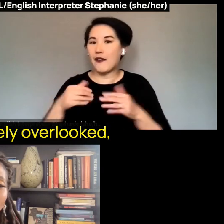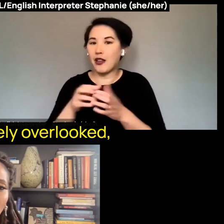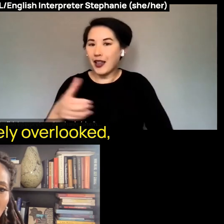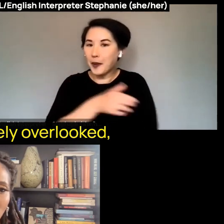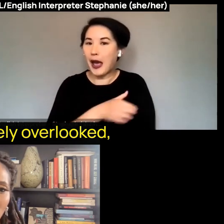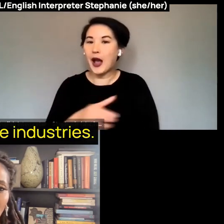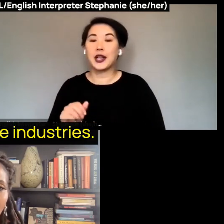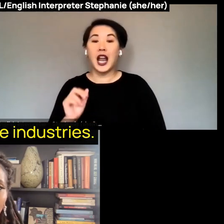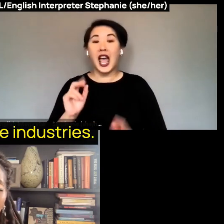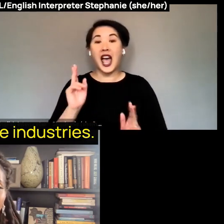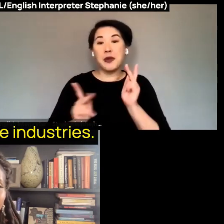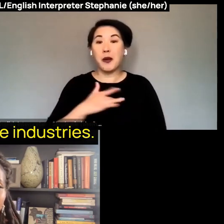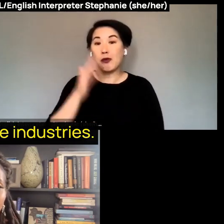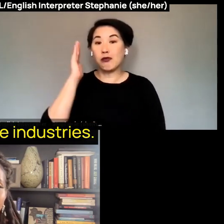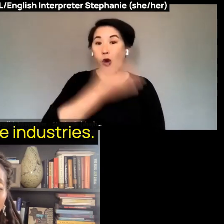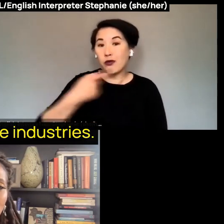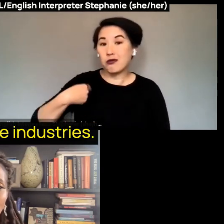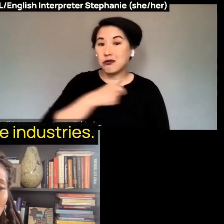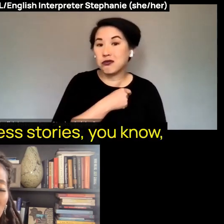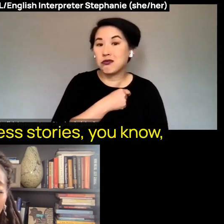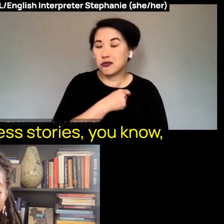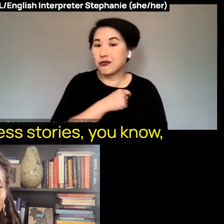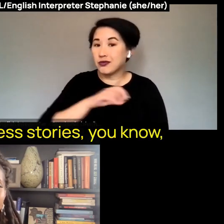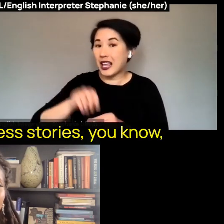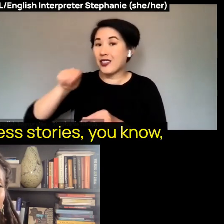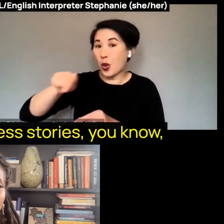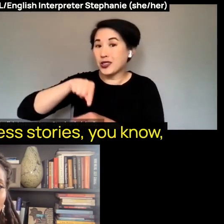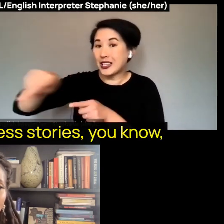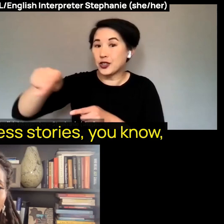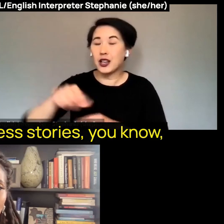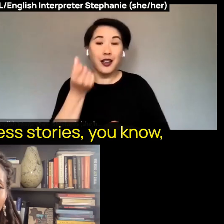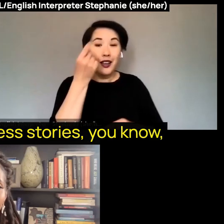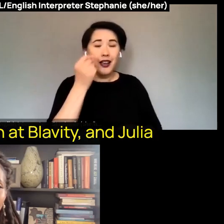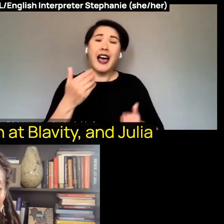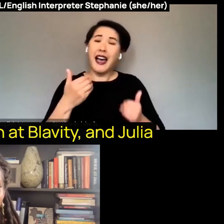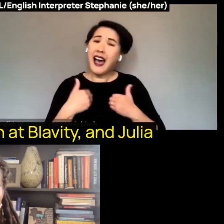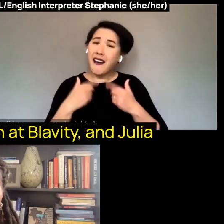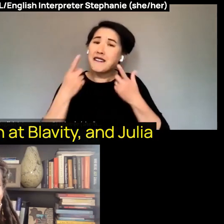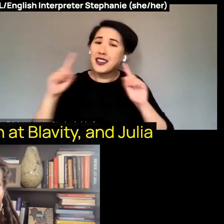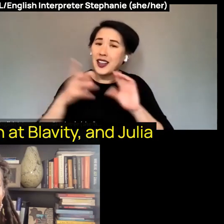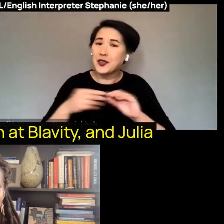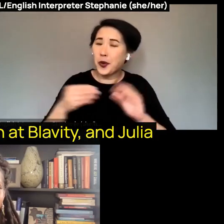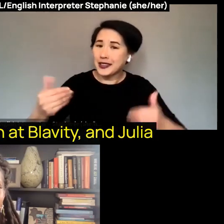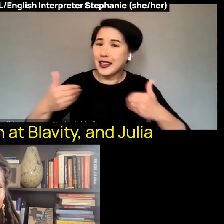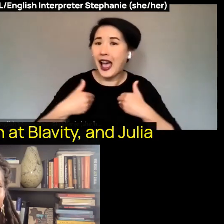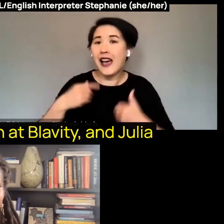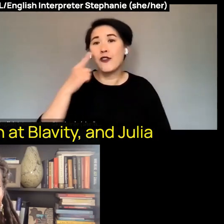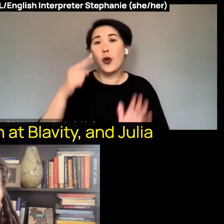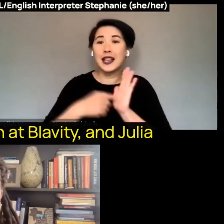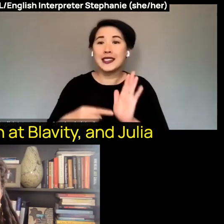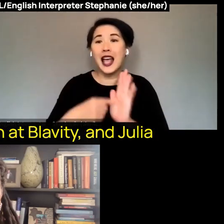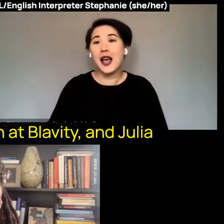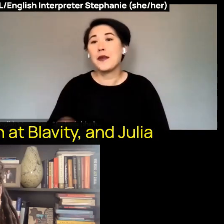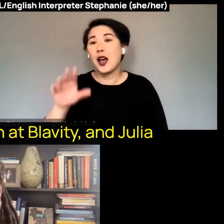largely overlooked in those industries. Now, there are many success stories, you know, folks like Morgan DeBron at